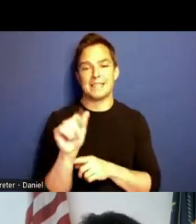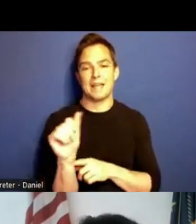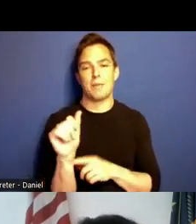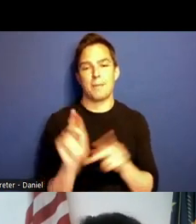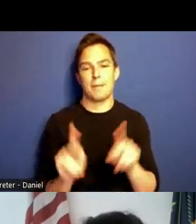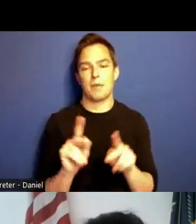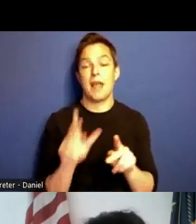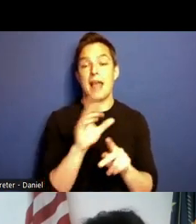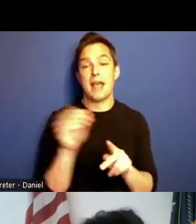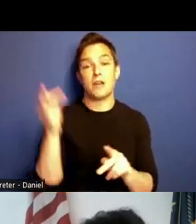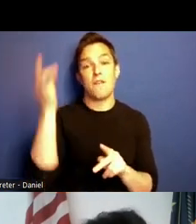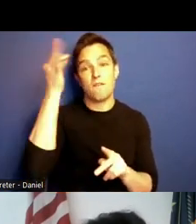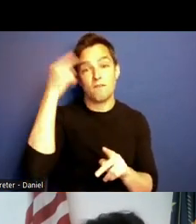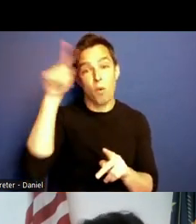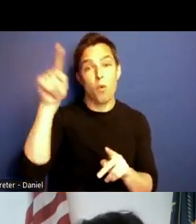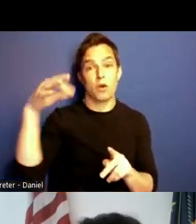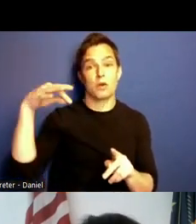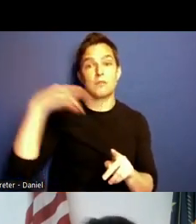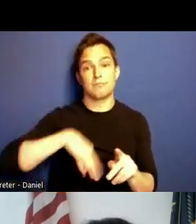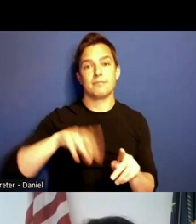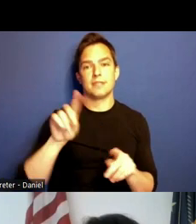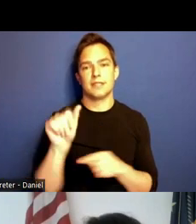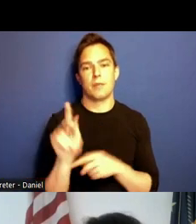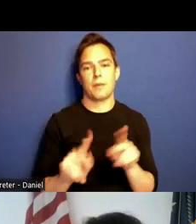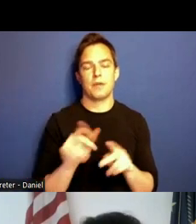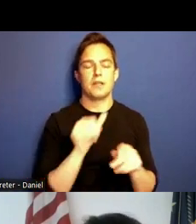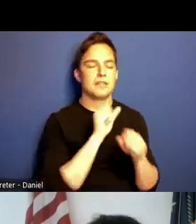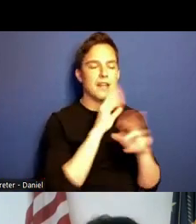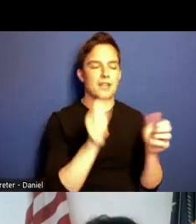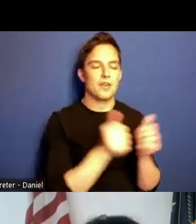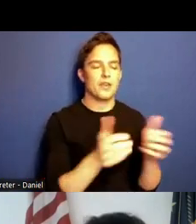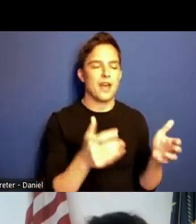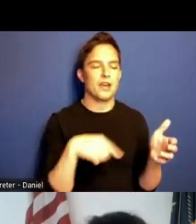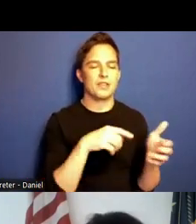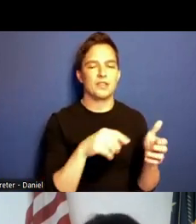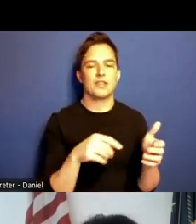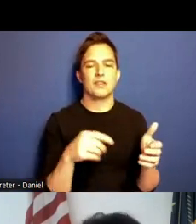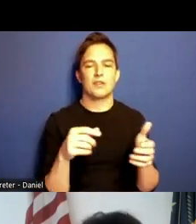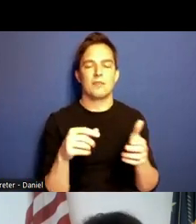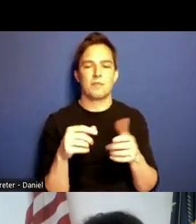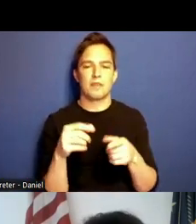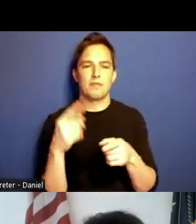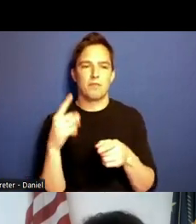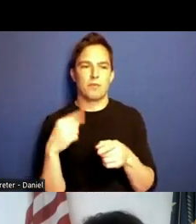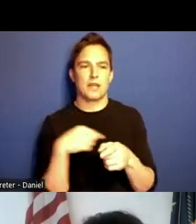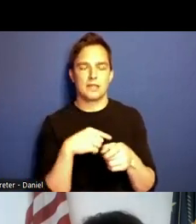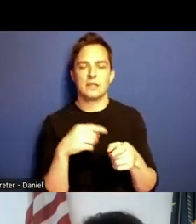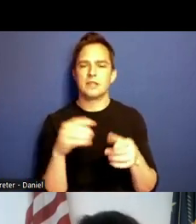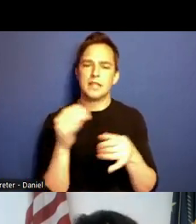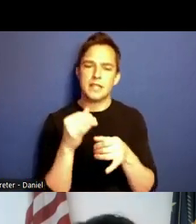and for disabled people. Nothing about us without us. We say that, but Centers for Independent